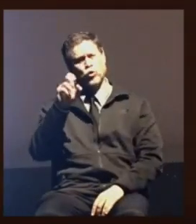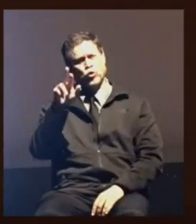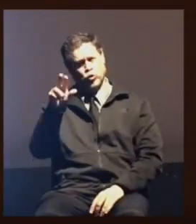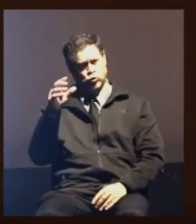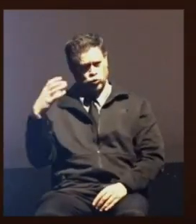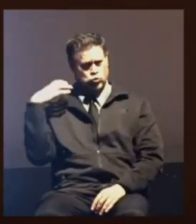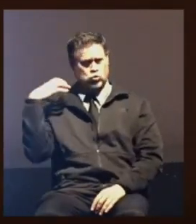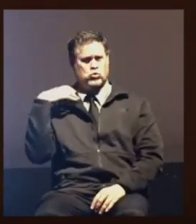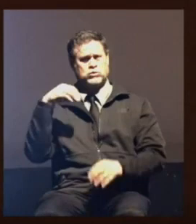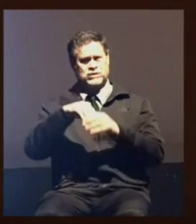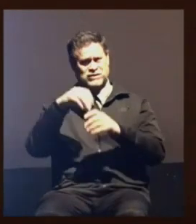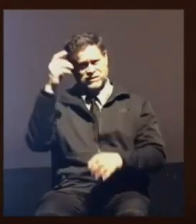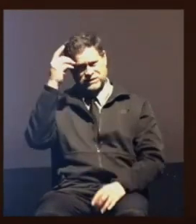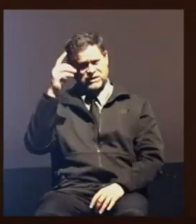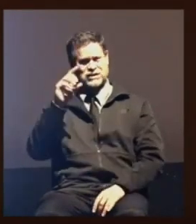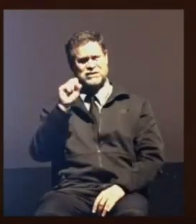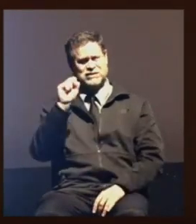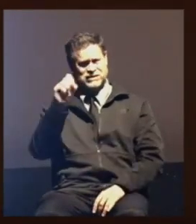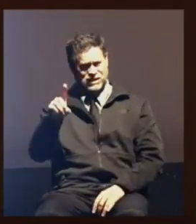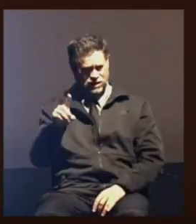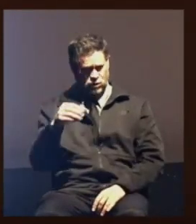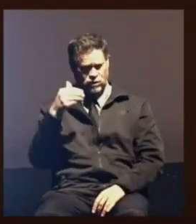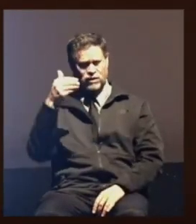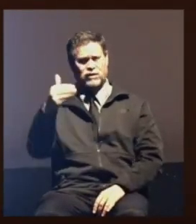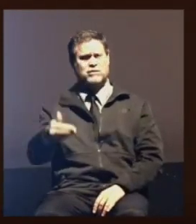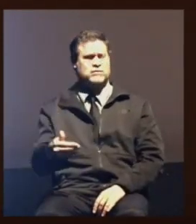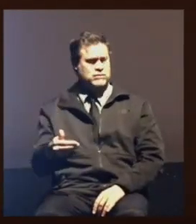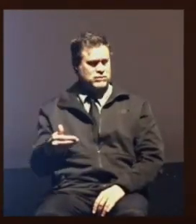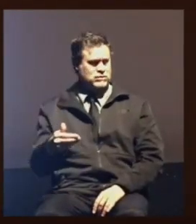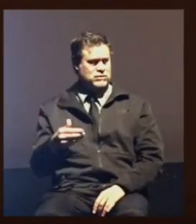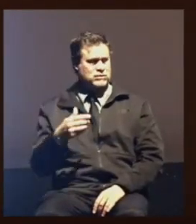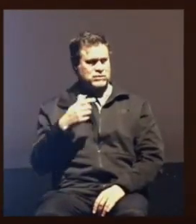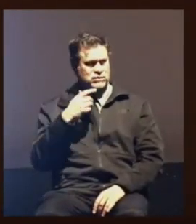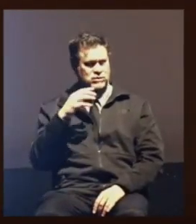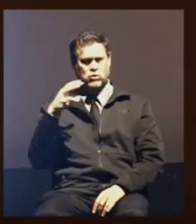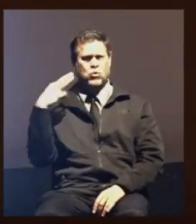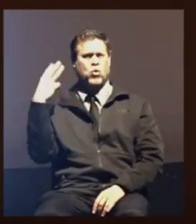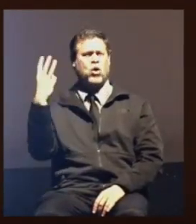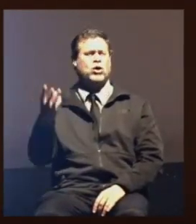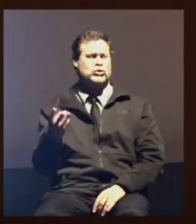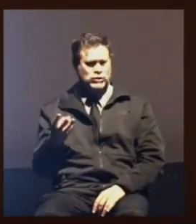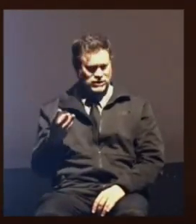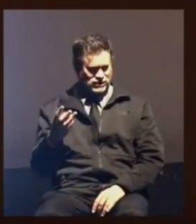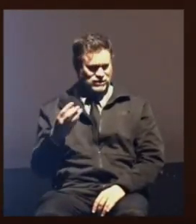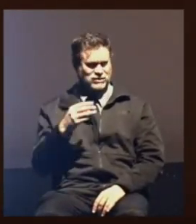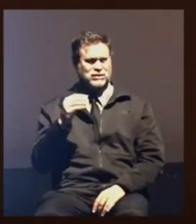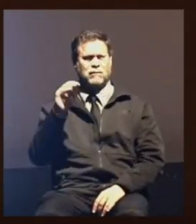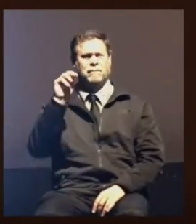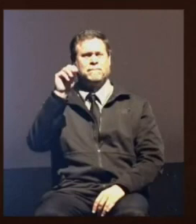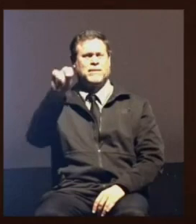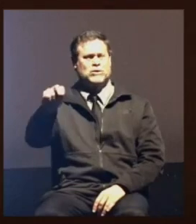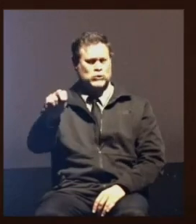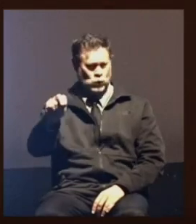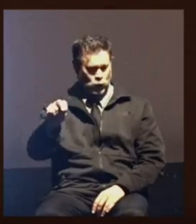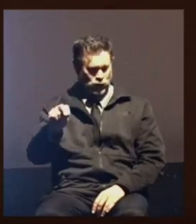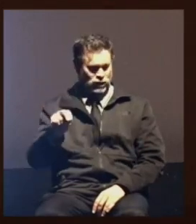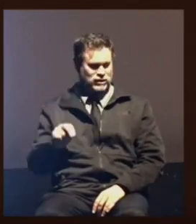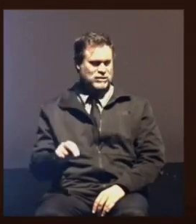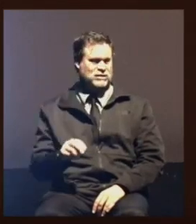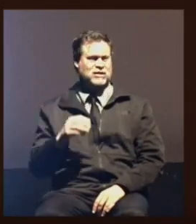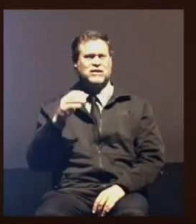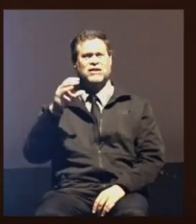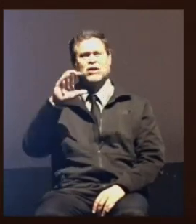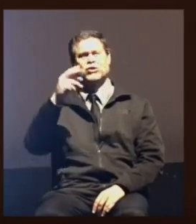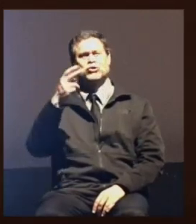coach in Dallas, and then San Diego, and then they say Washington, and then Minnesota, and